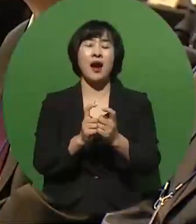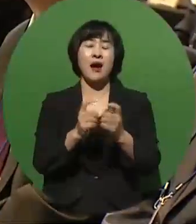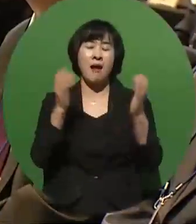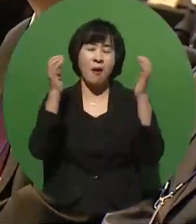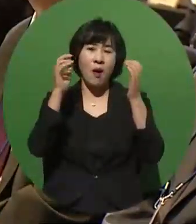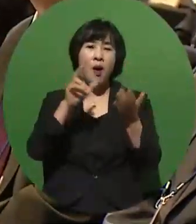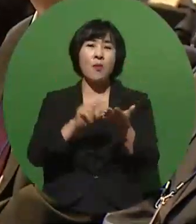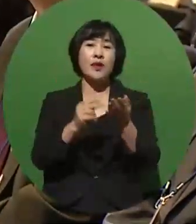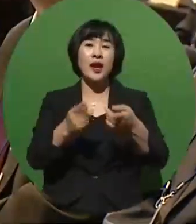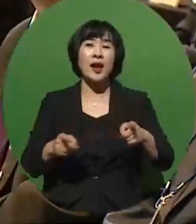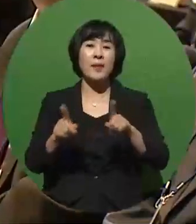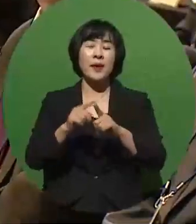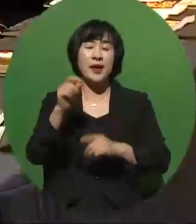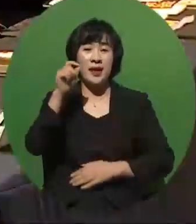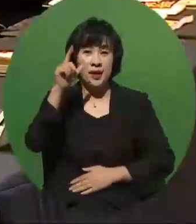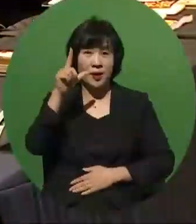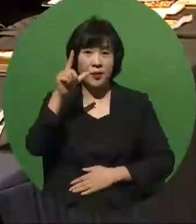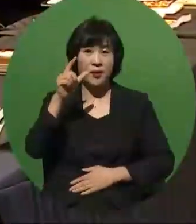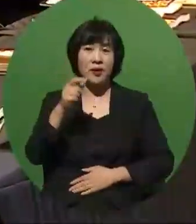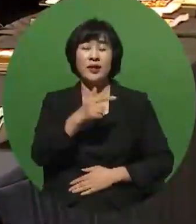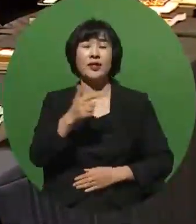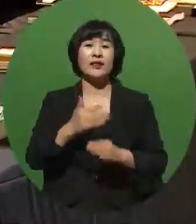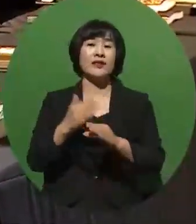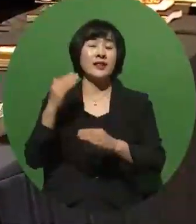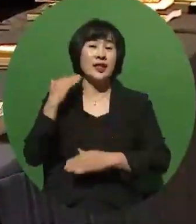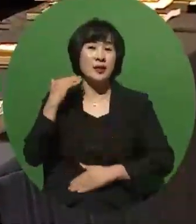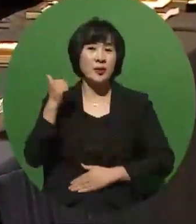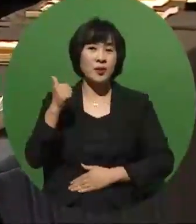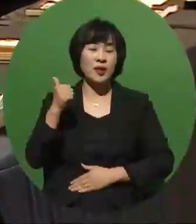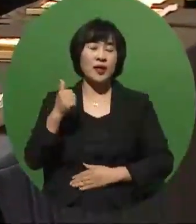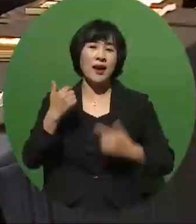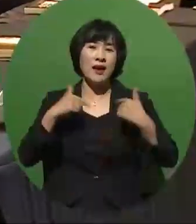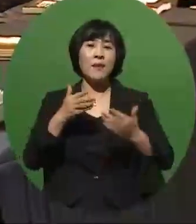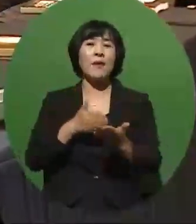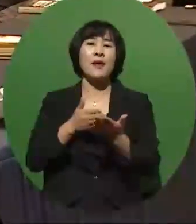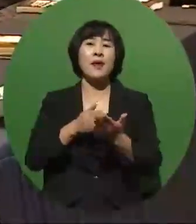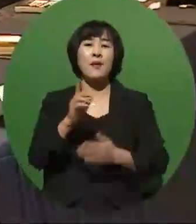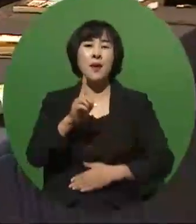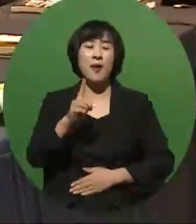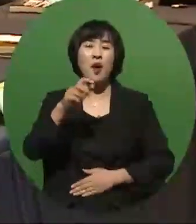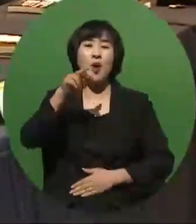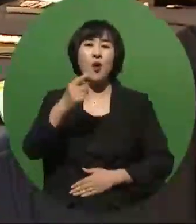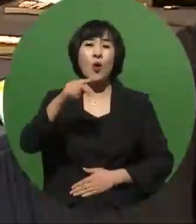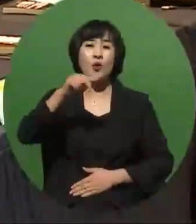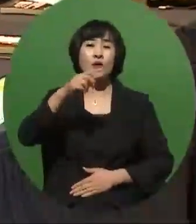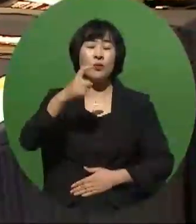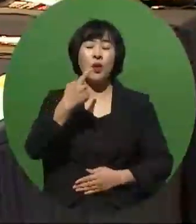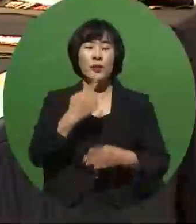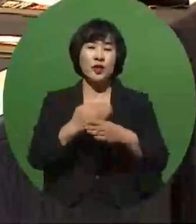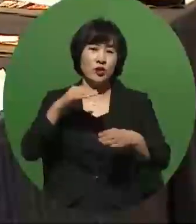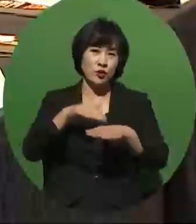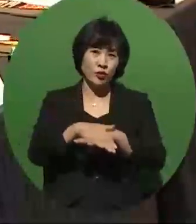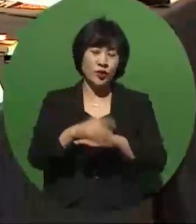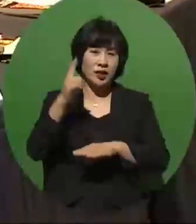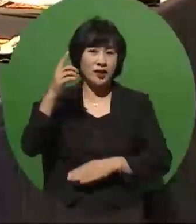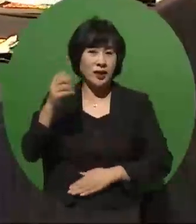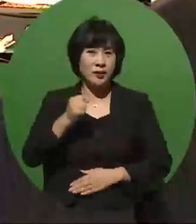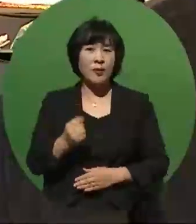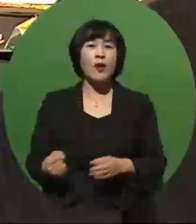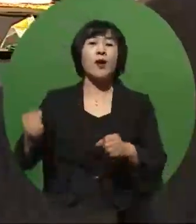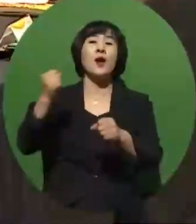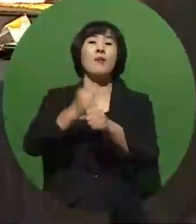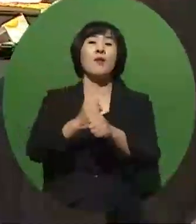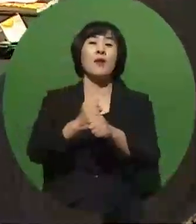we can recognize the pain suffered by humanity and the planet and learn Kim Dae-jung's